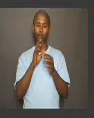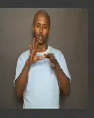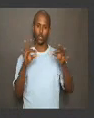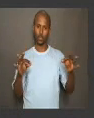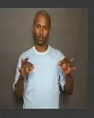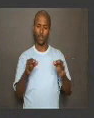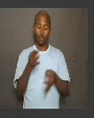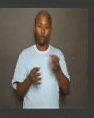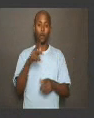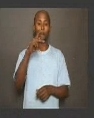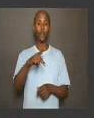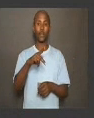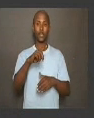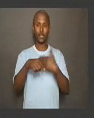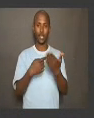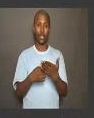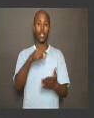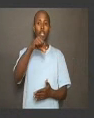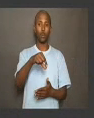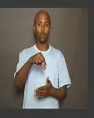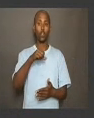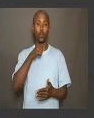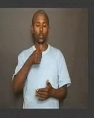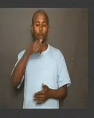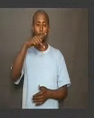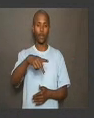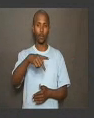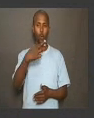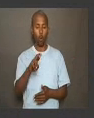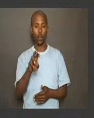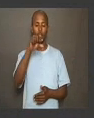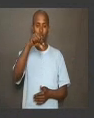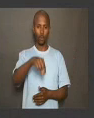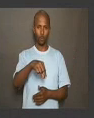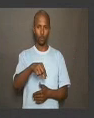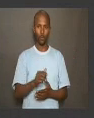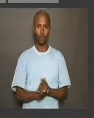If P then Q, not P or Q.